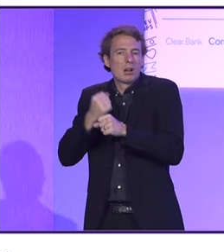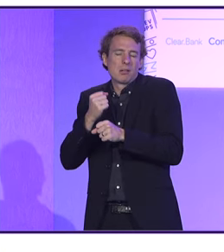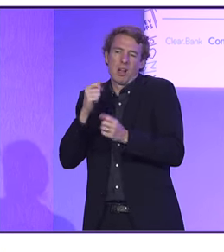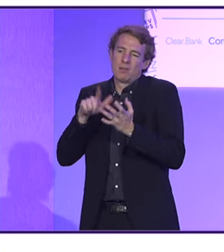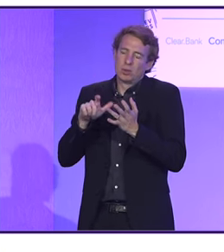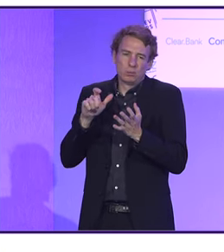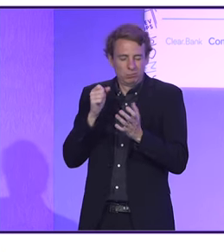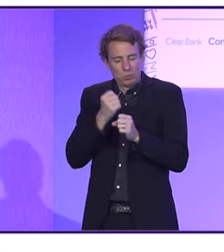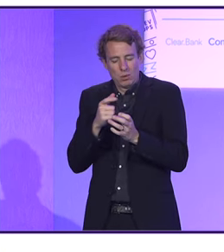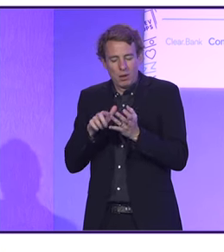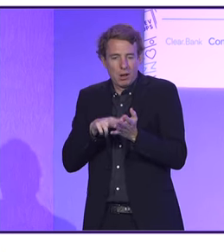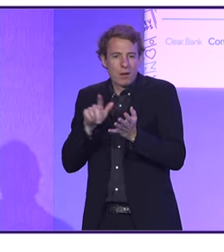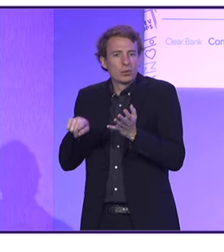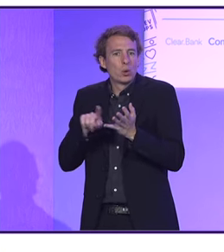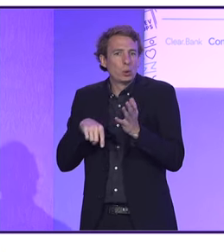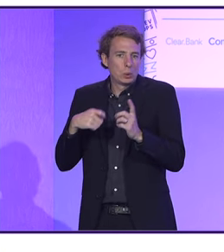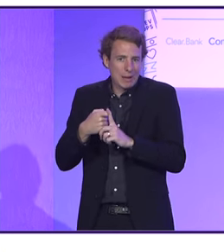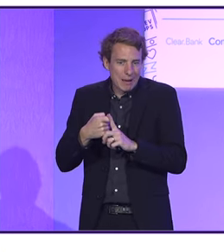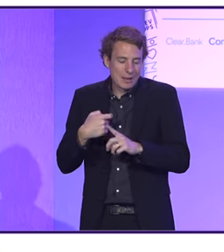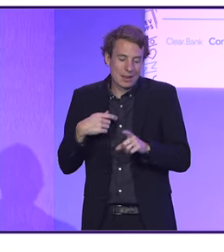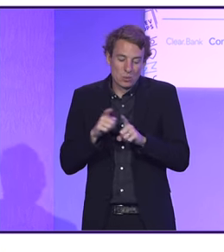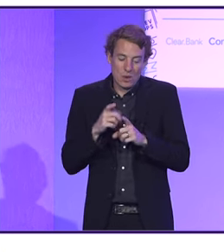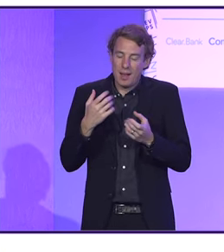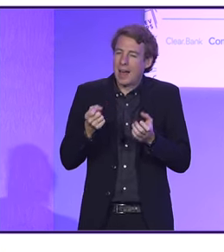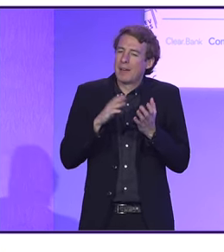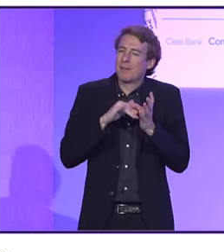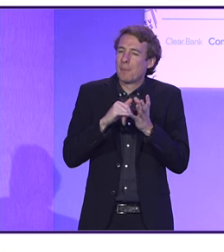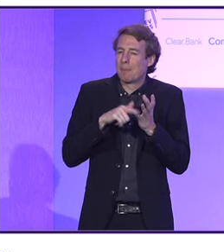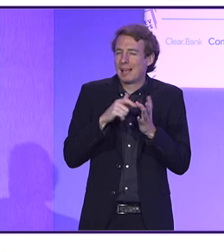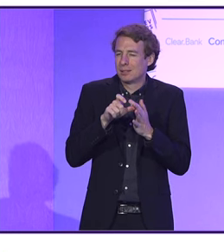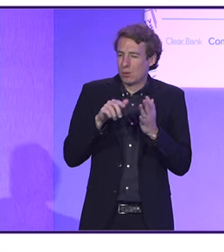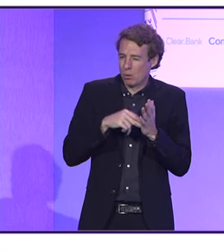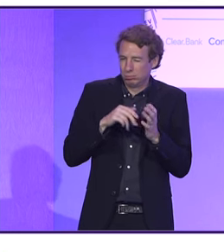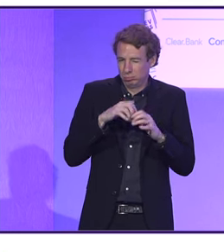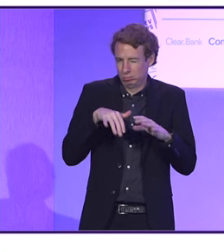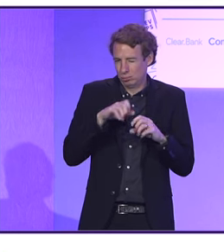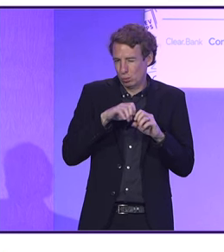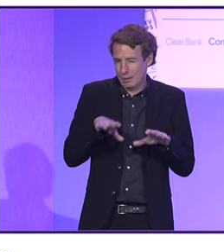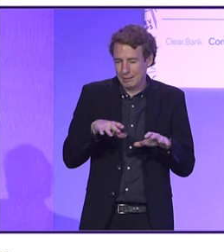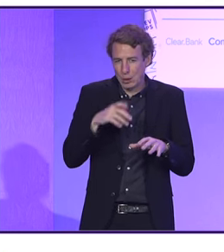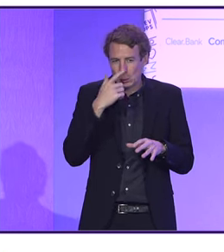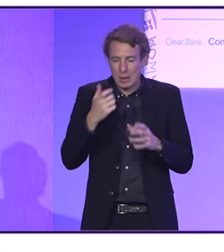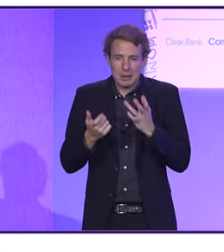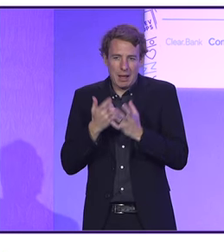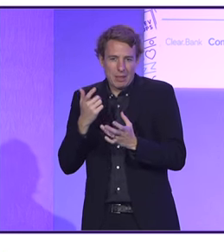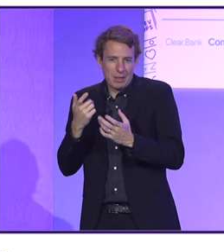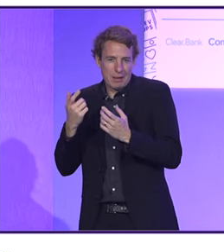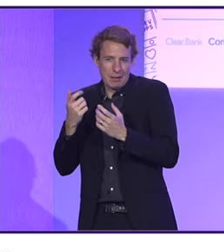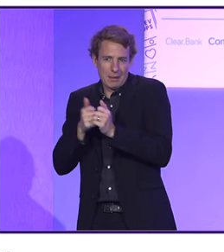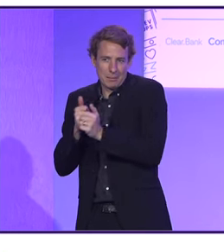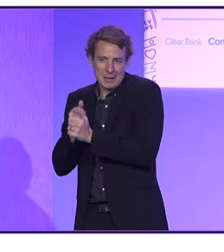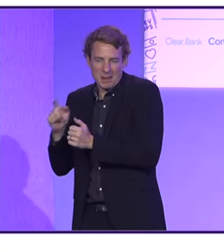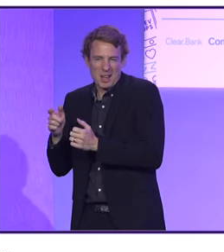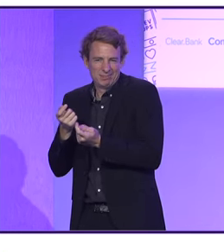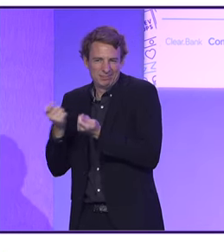gov.uk. You can find me on Mastodon here. Other social media companies are available, but they are mostly run by bad